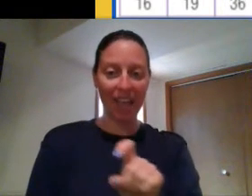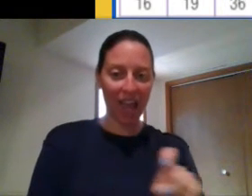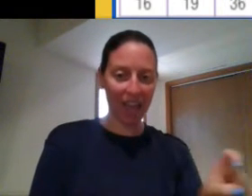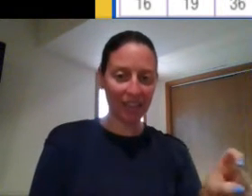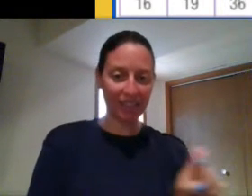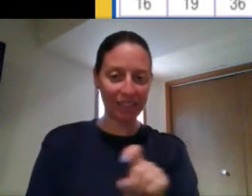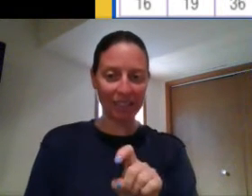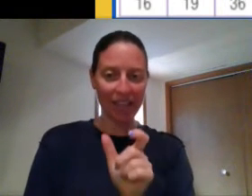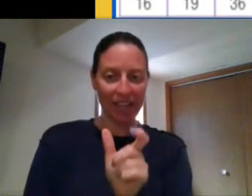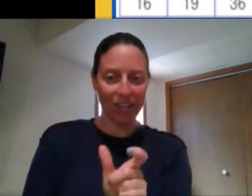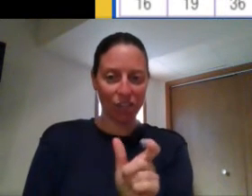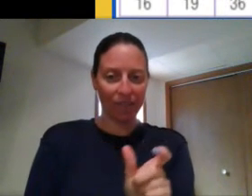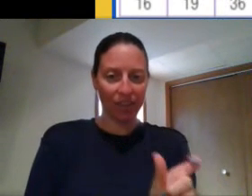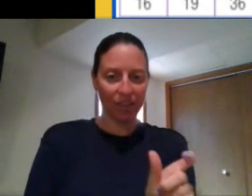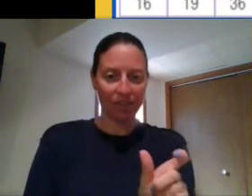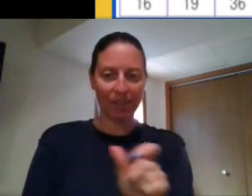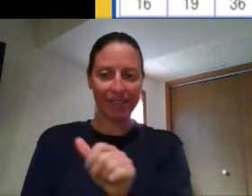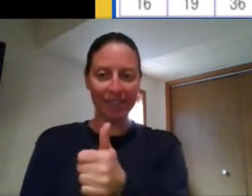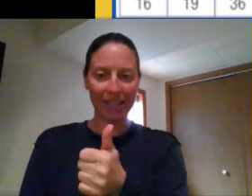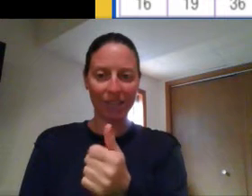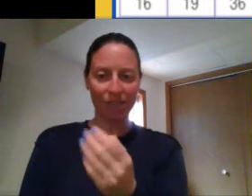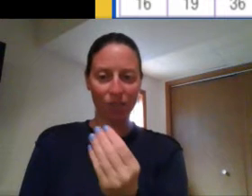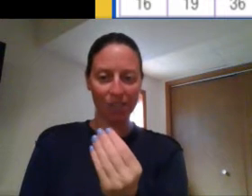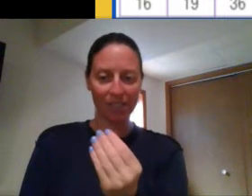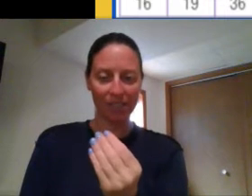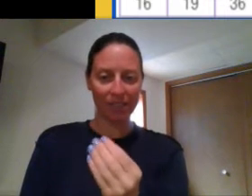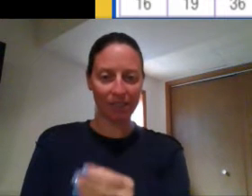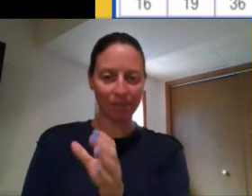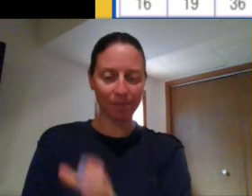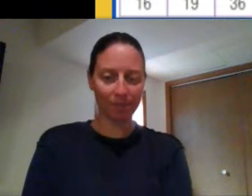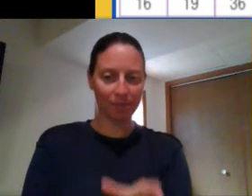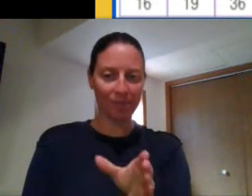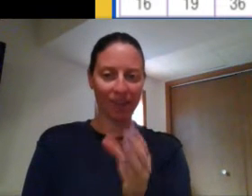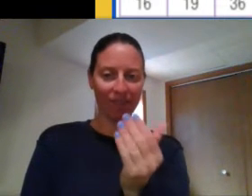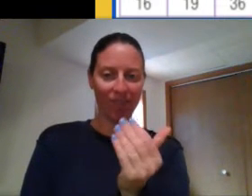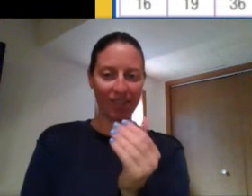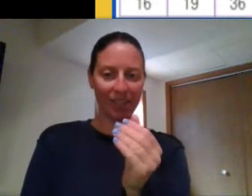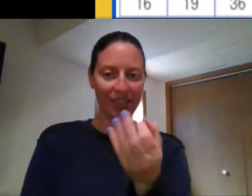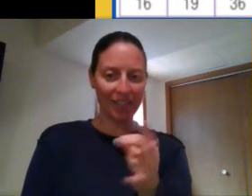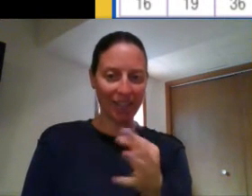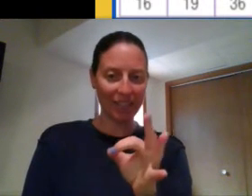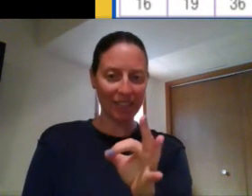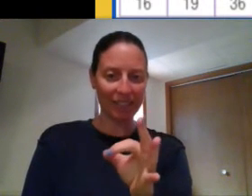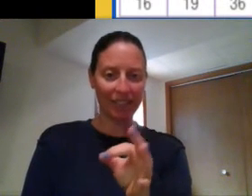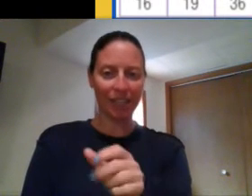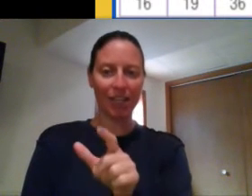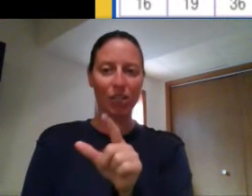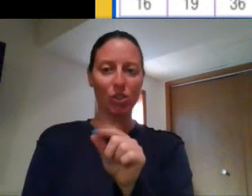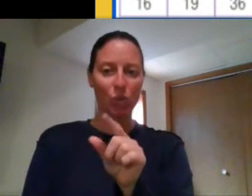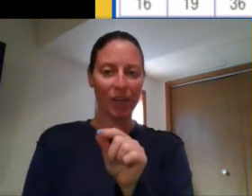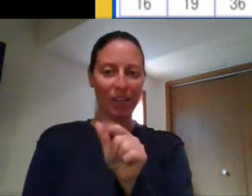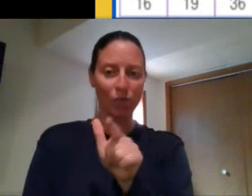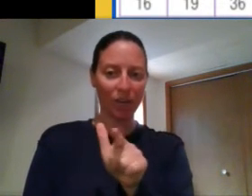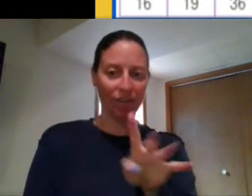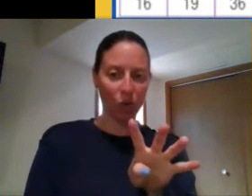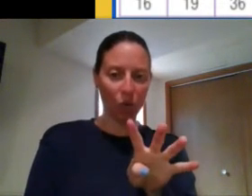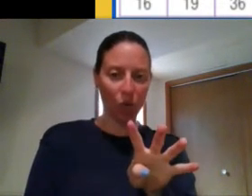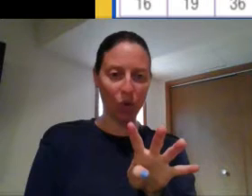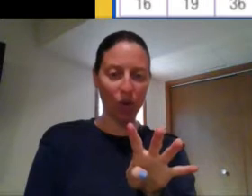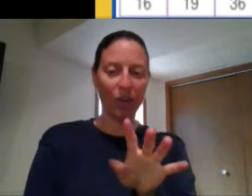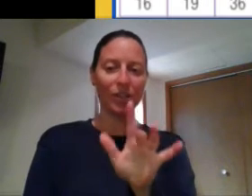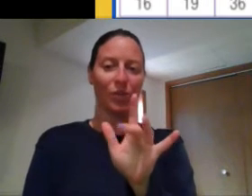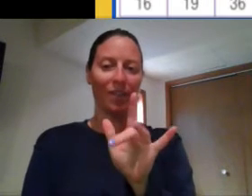do your intervals, which is the 10 to 14. 15 to 19, 20 to 24, 25 to